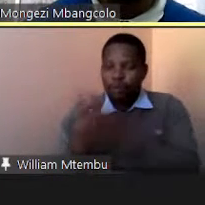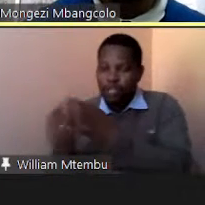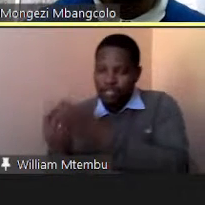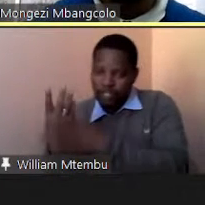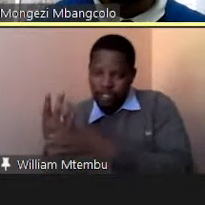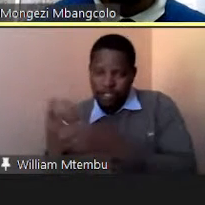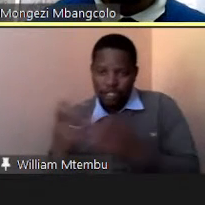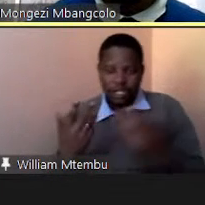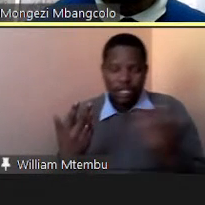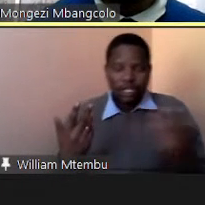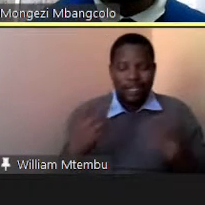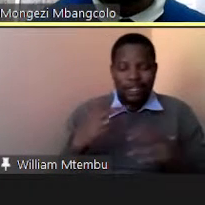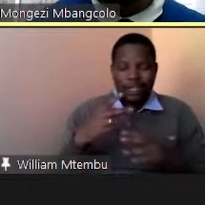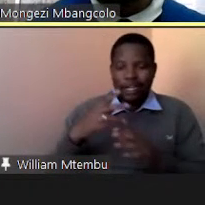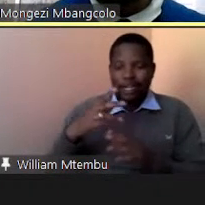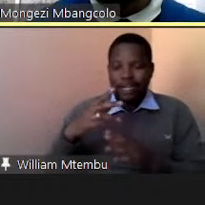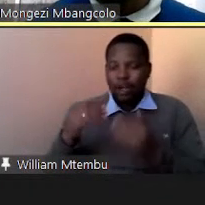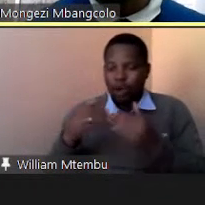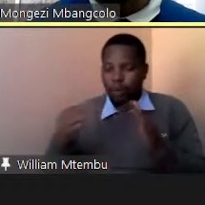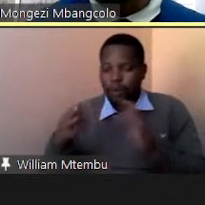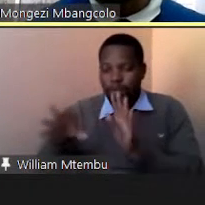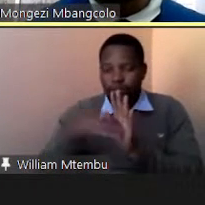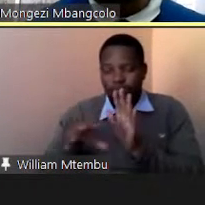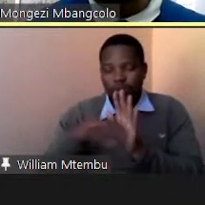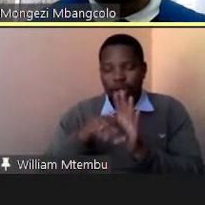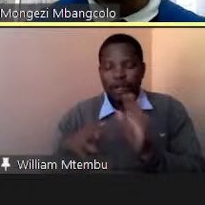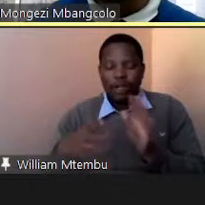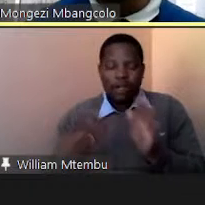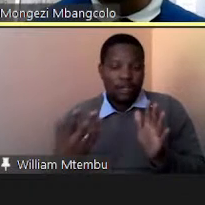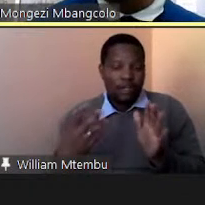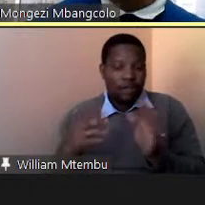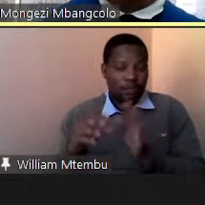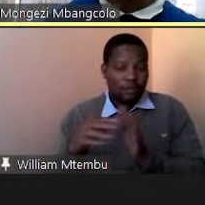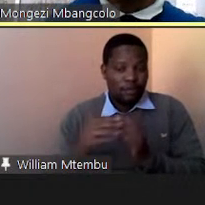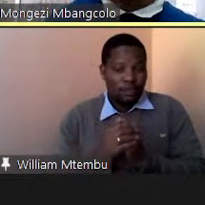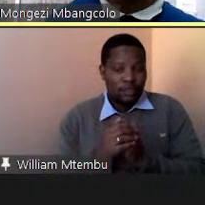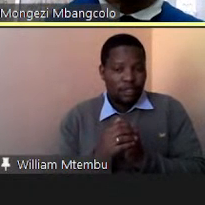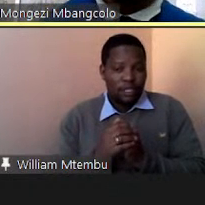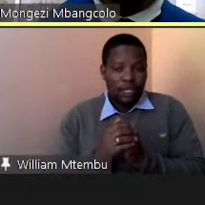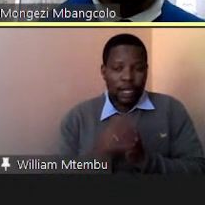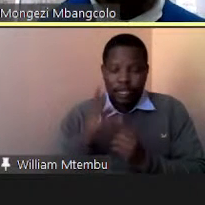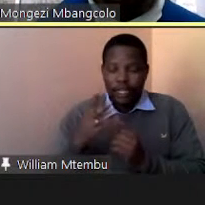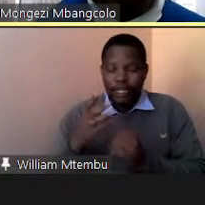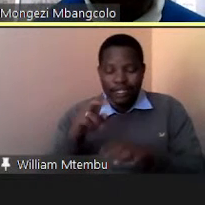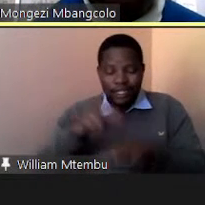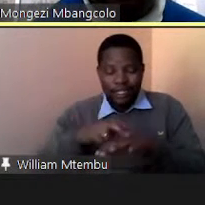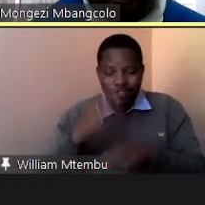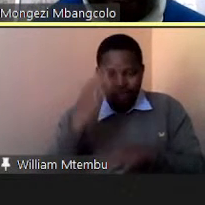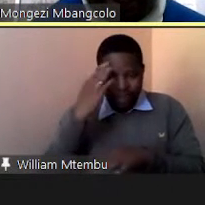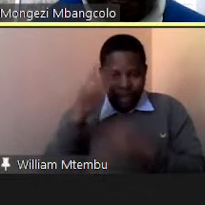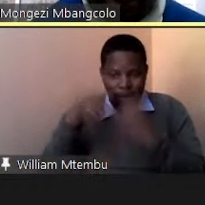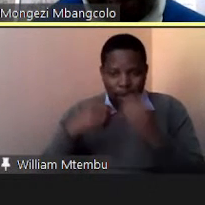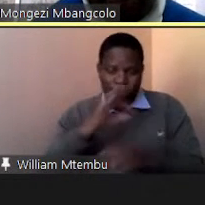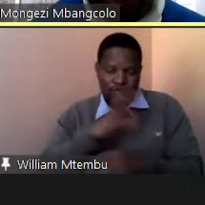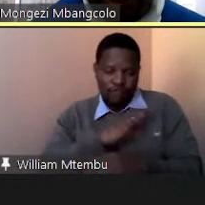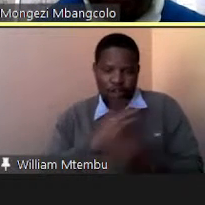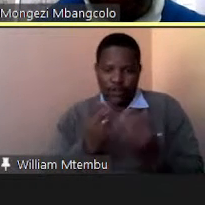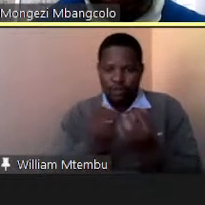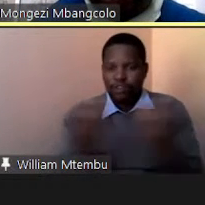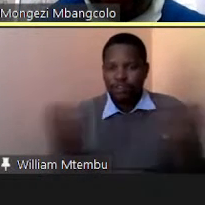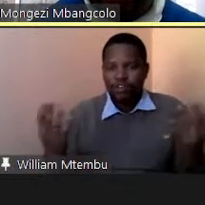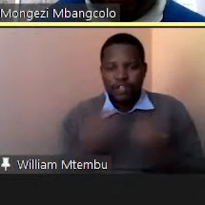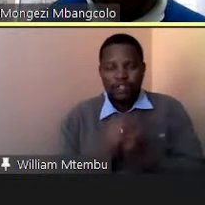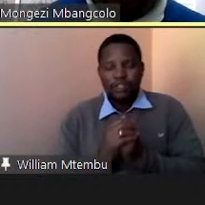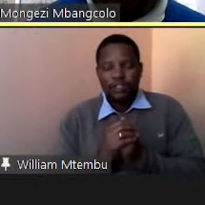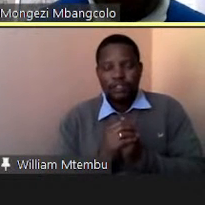available markets. And also, we need to coordinate how funds are utilized as far as the support that is provided,